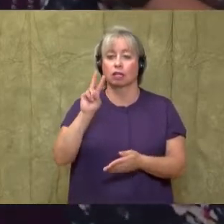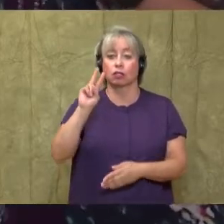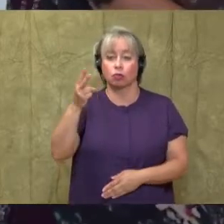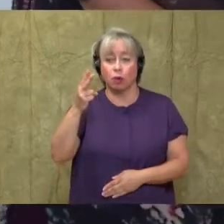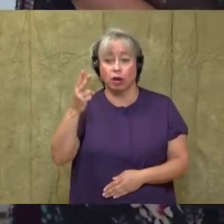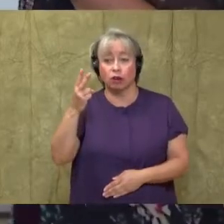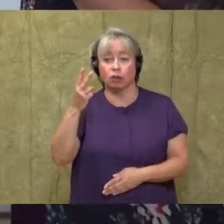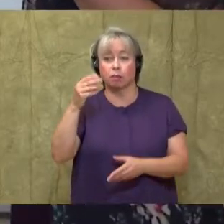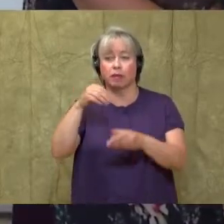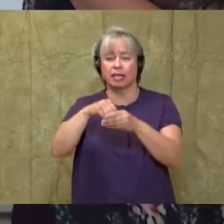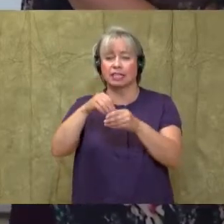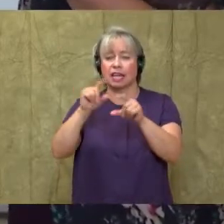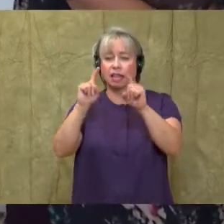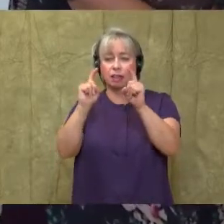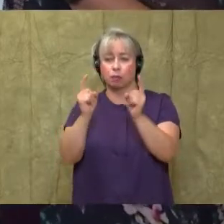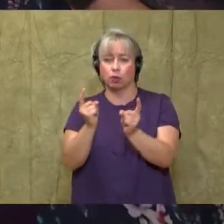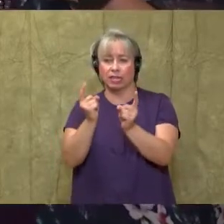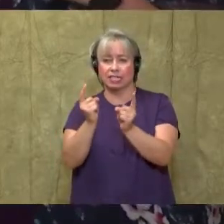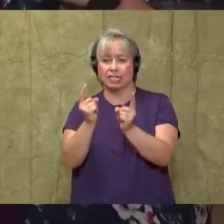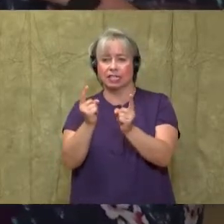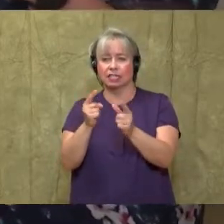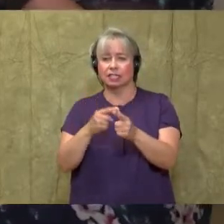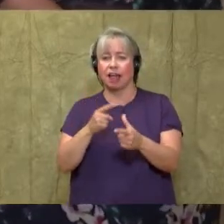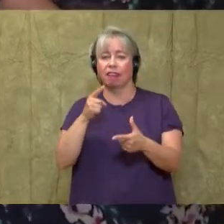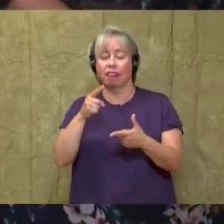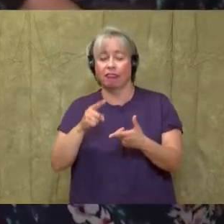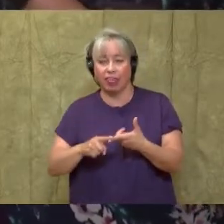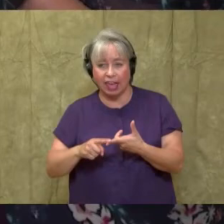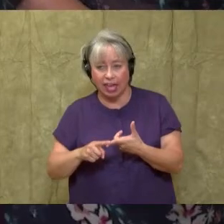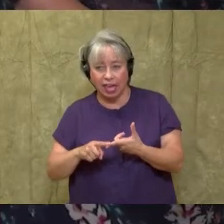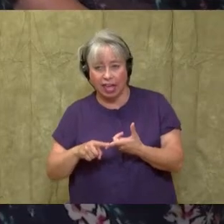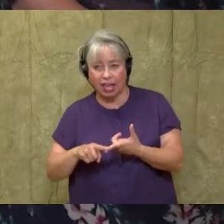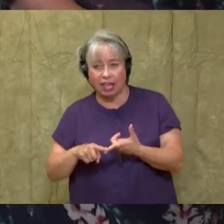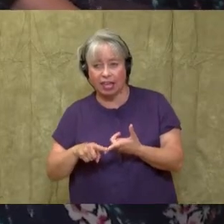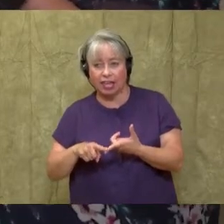there. Then we're going to